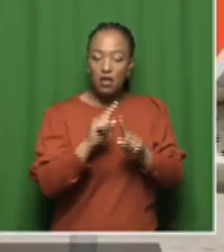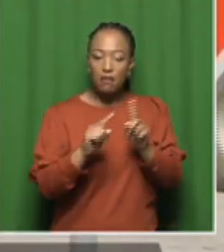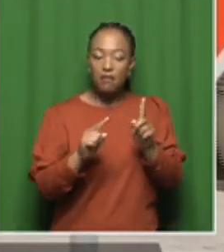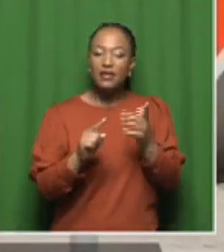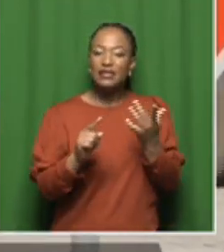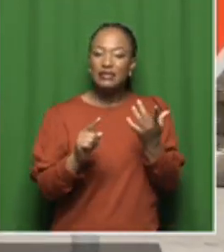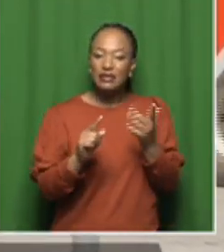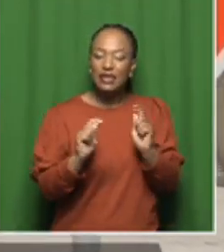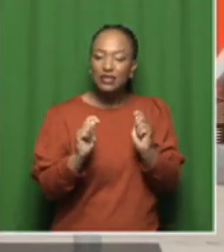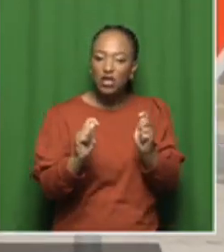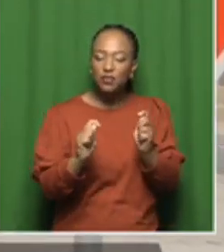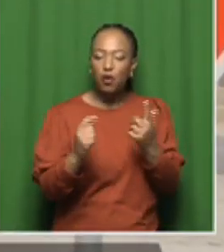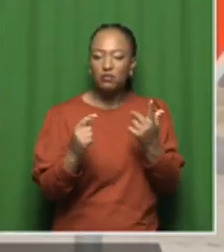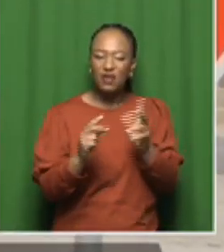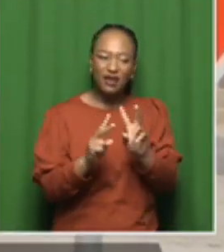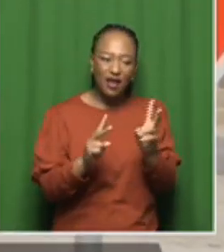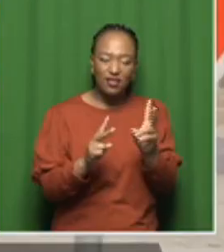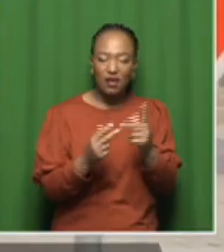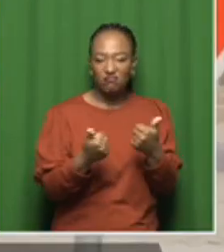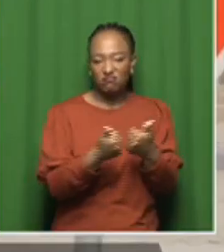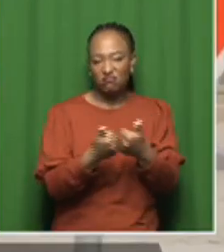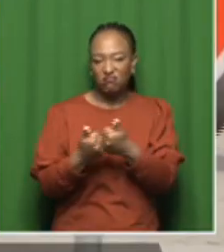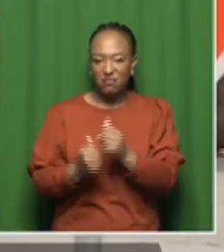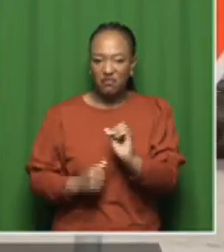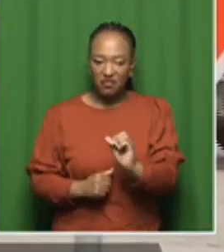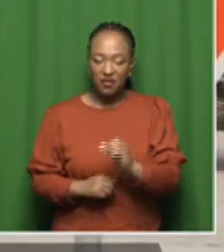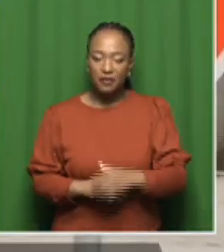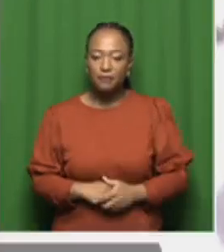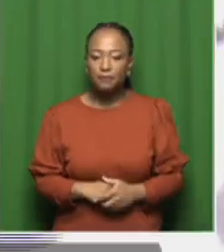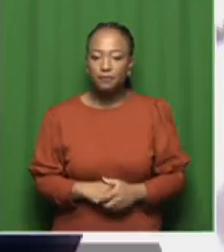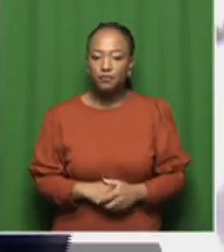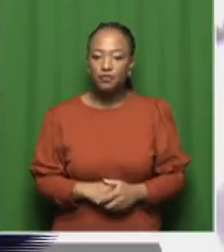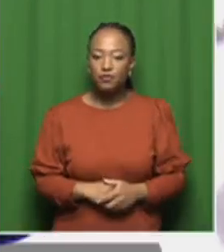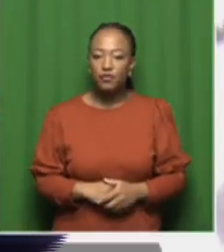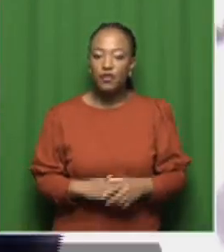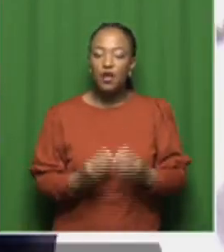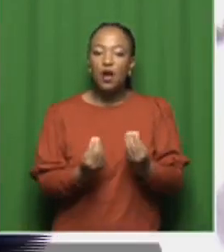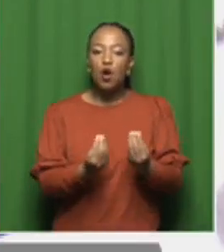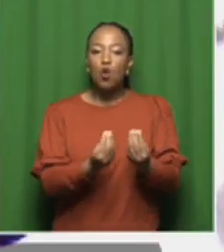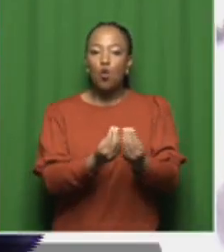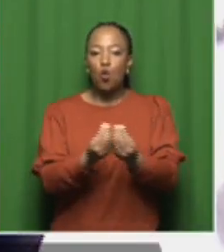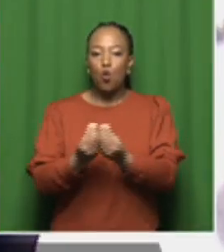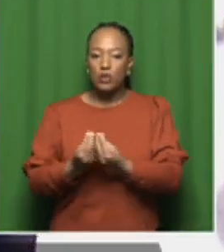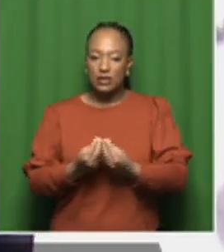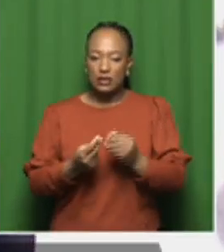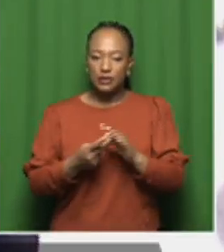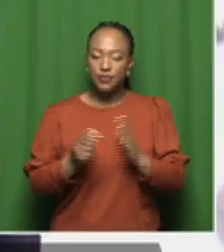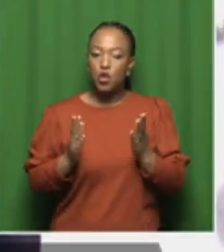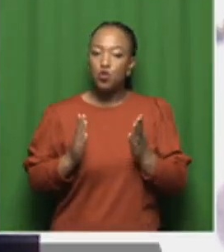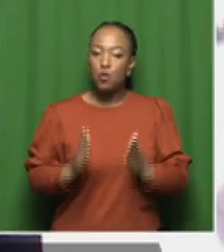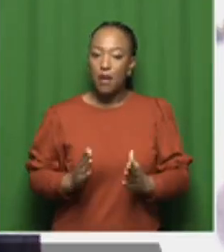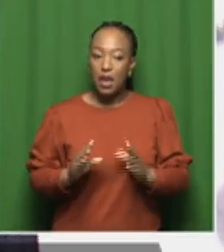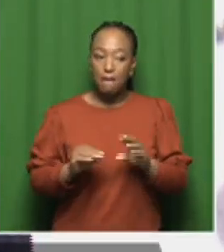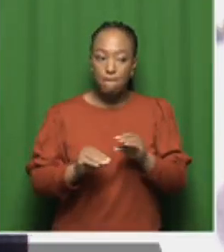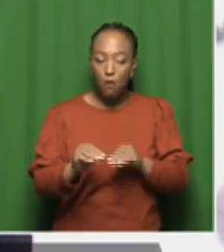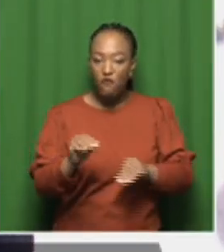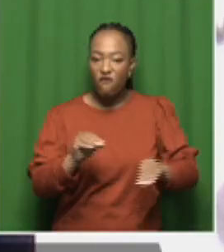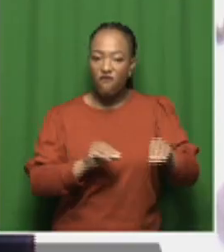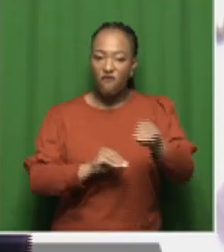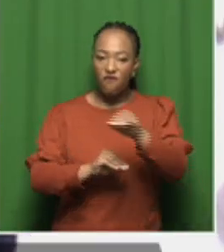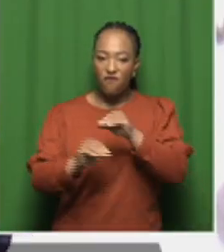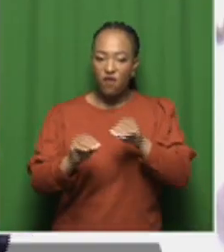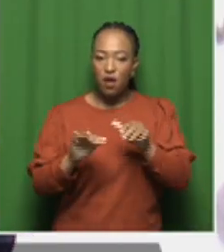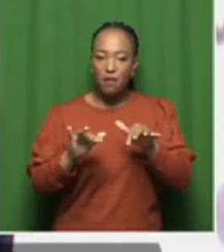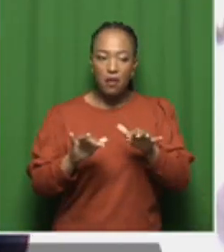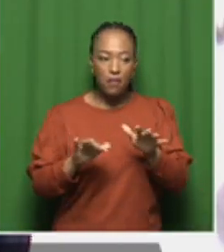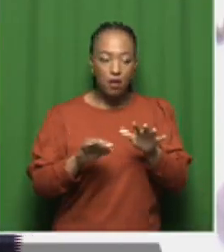The mobility of both capital, goods, but also human beings is very, very central to whether it makes sense for people to